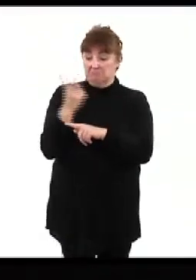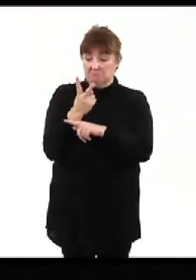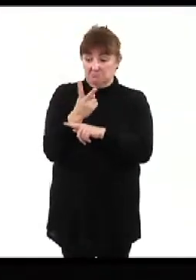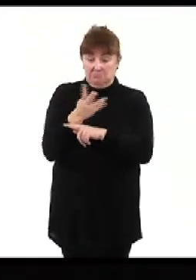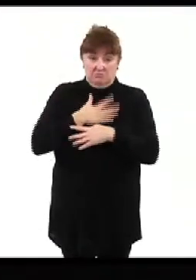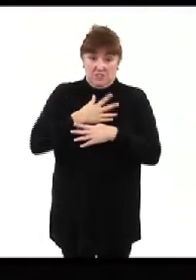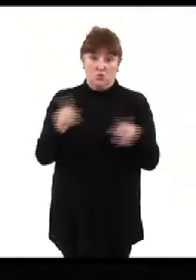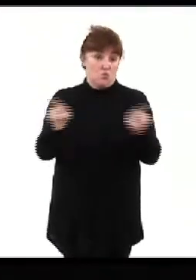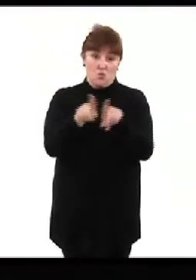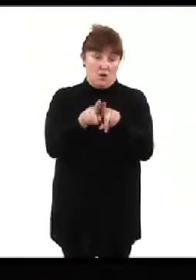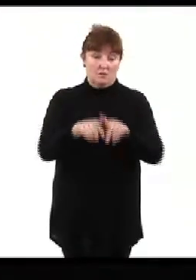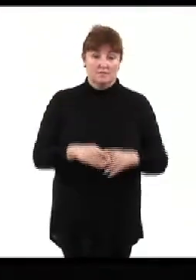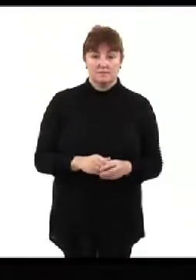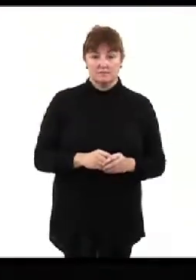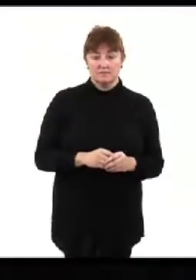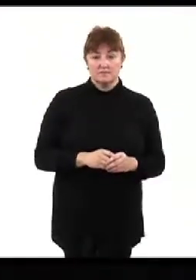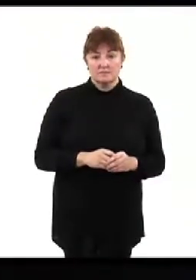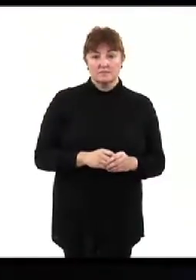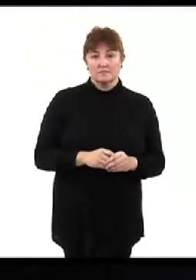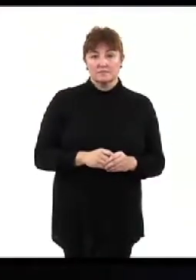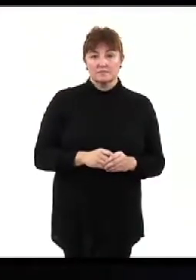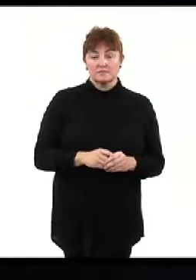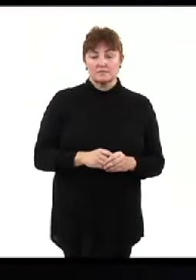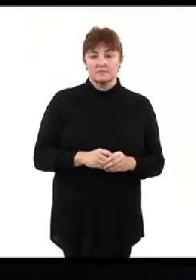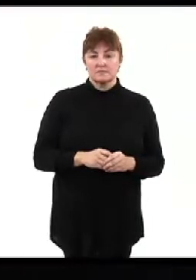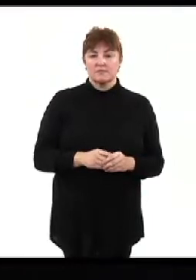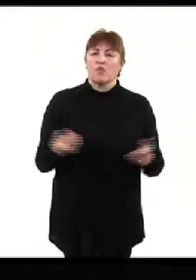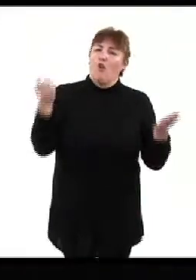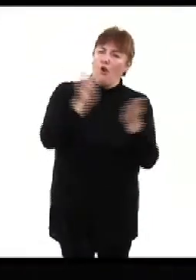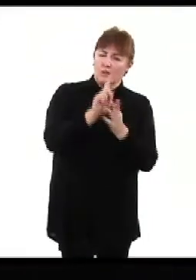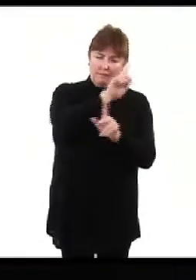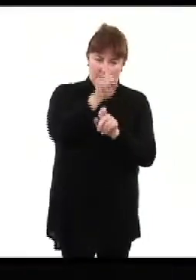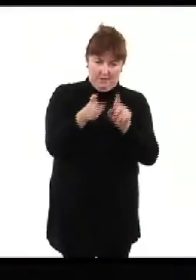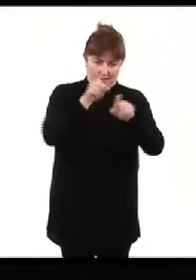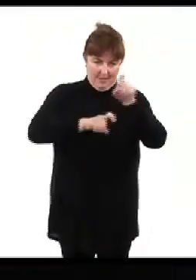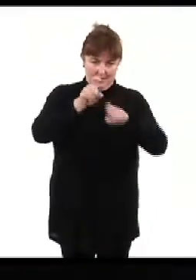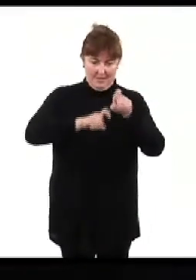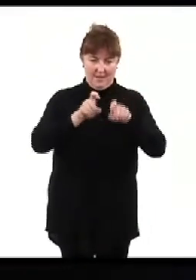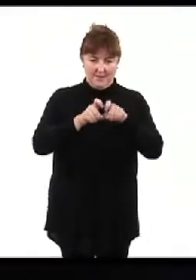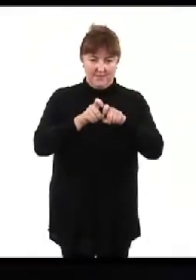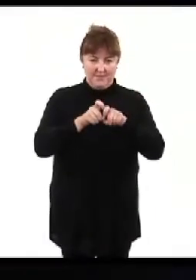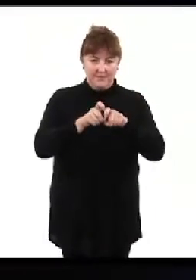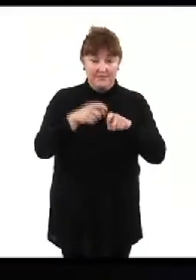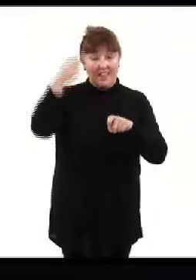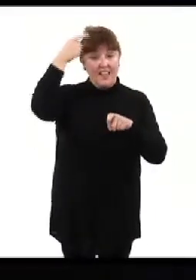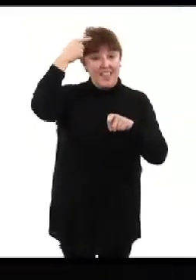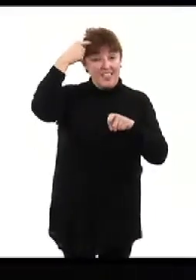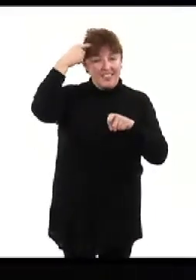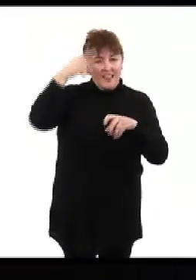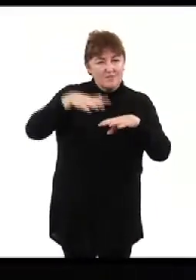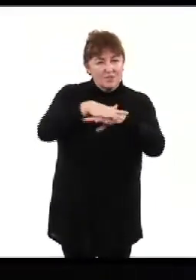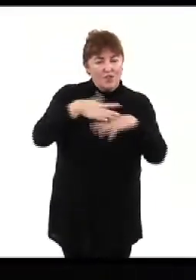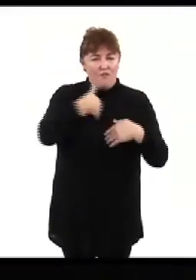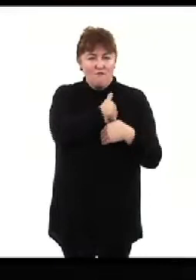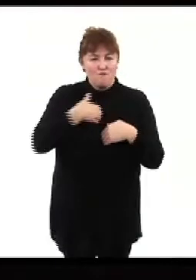say we do see differences in regions that are engaged for these two types of manual production. So for signs,